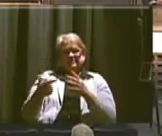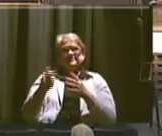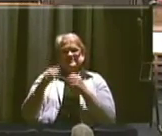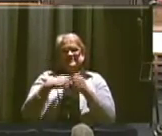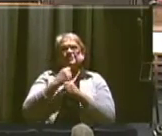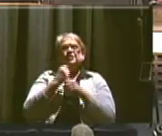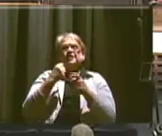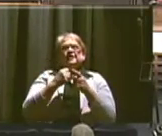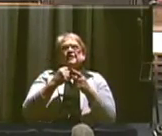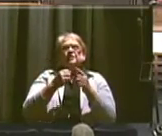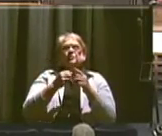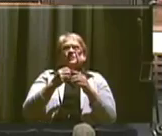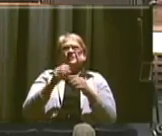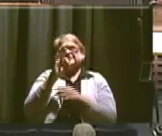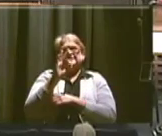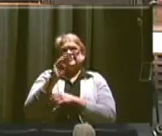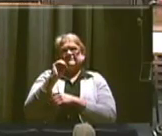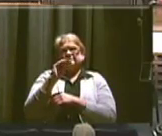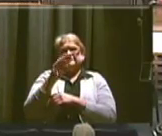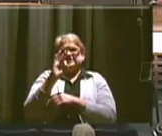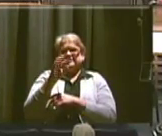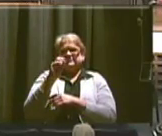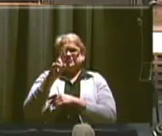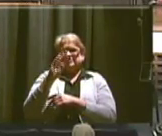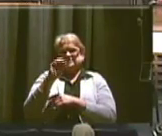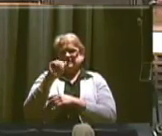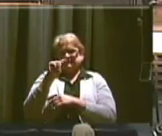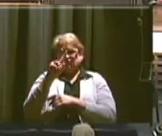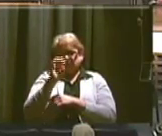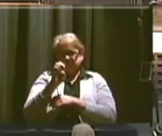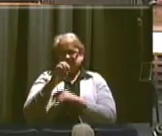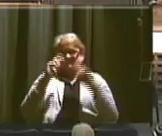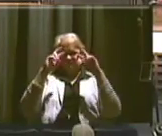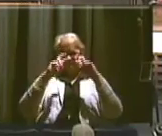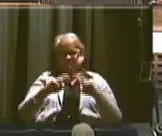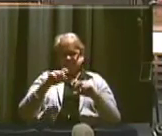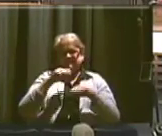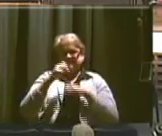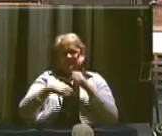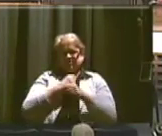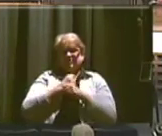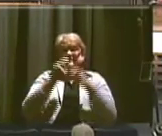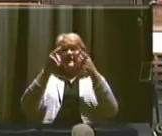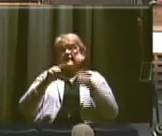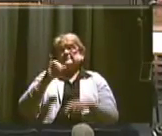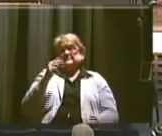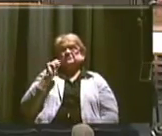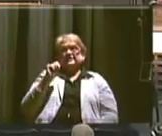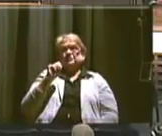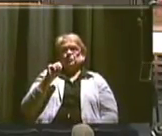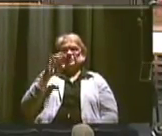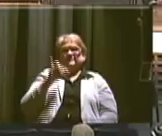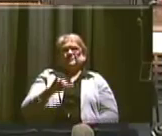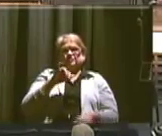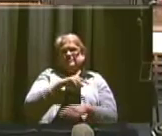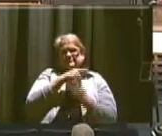it the formative assessment period, and it typically occurs in January. But during